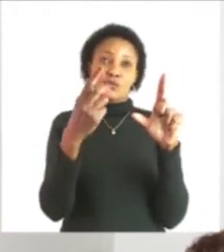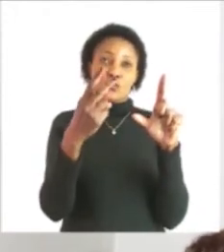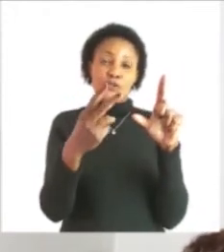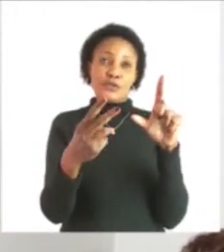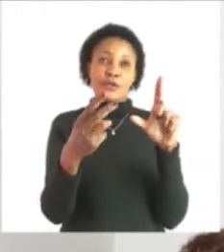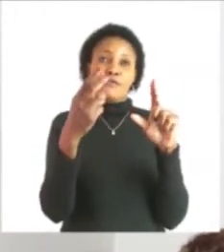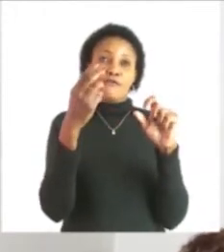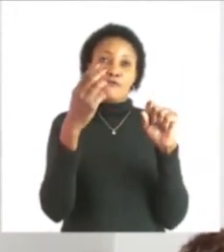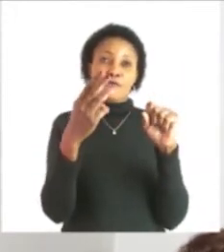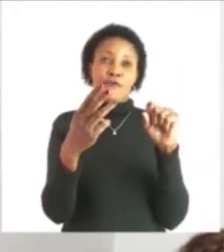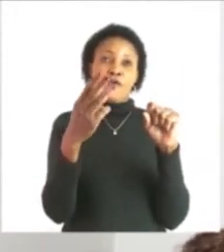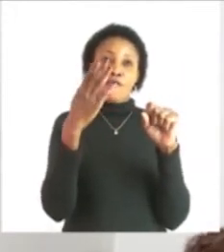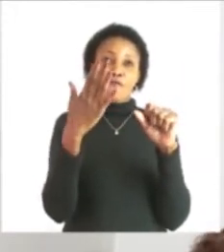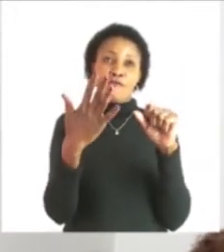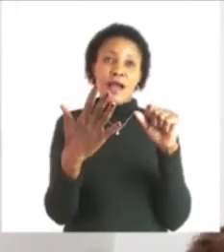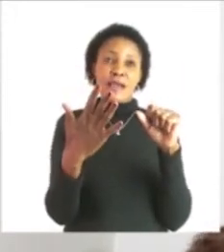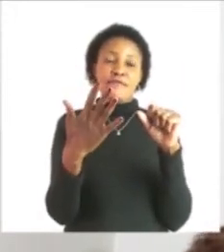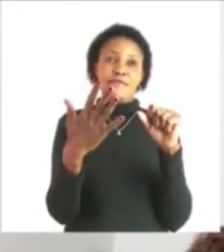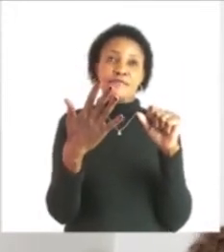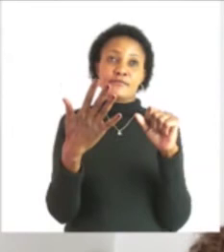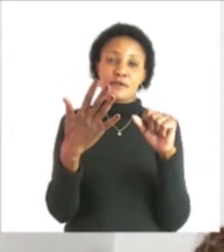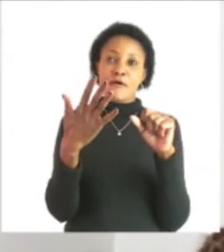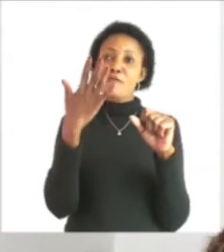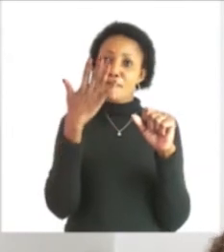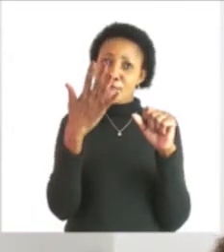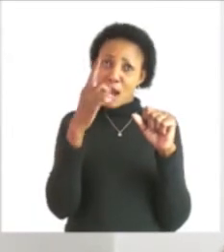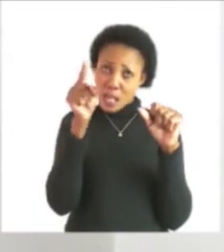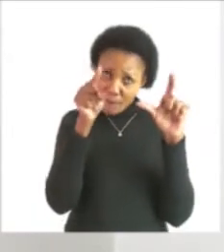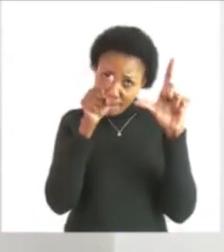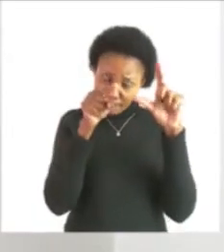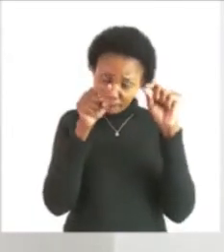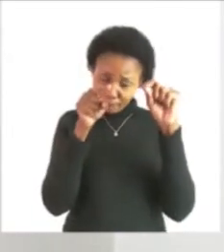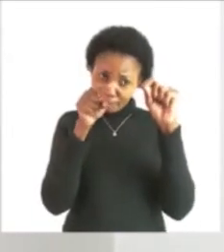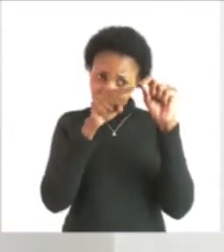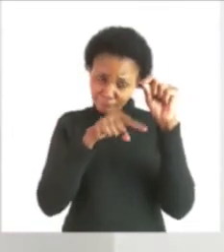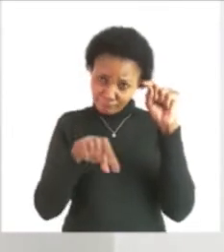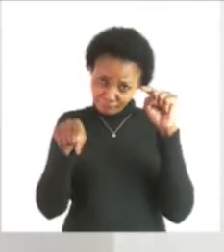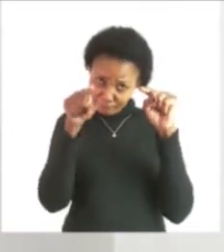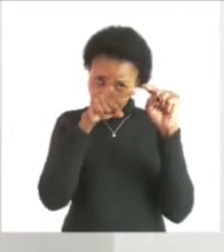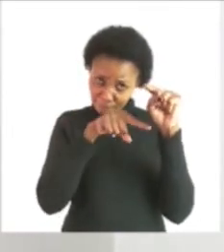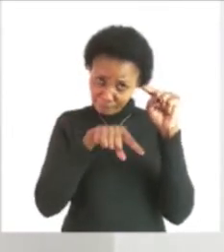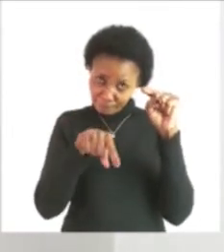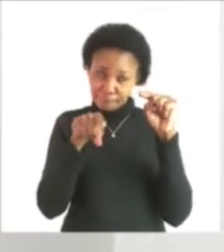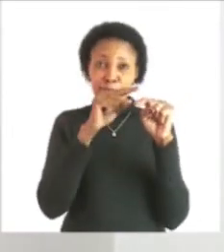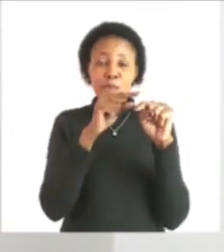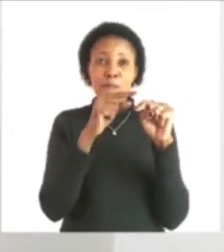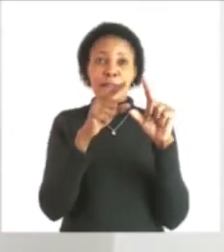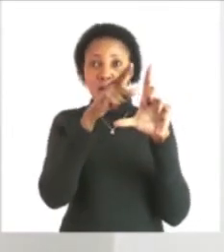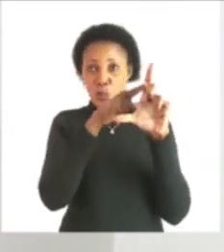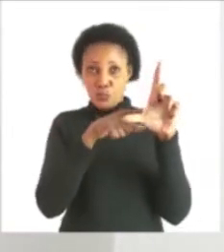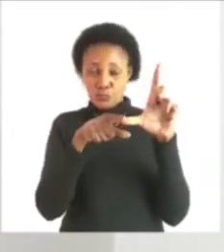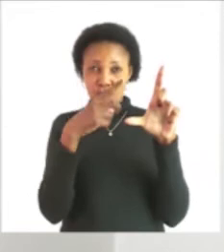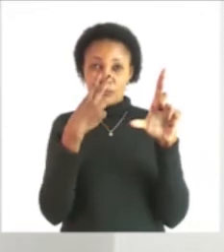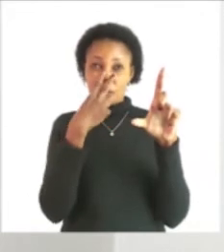2, 3, 4, 5 circles. So you go to your graph. This is your graph. You